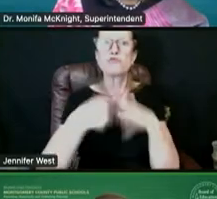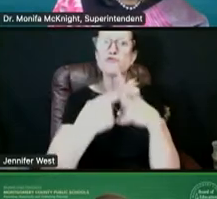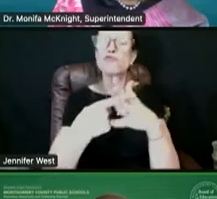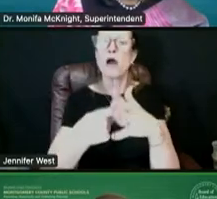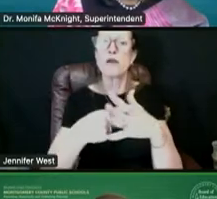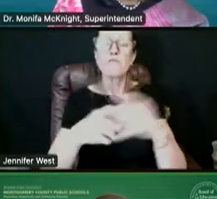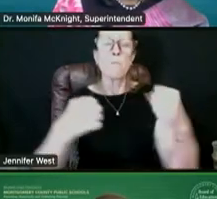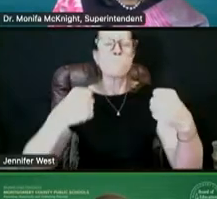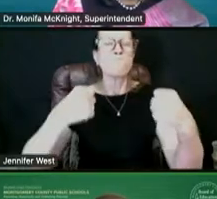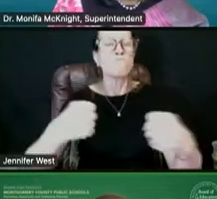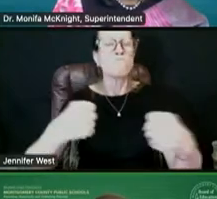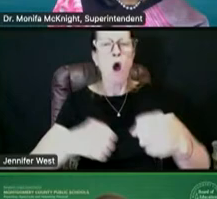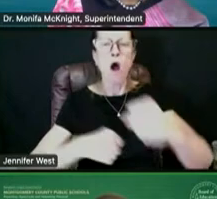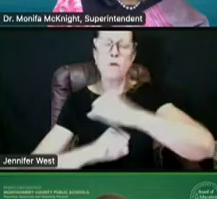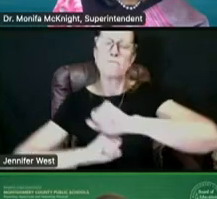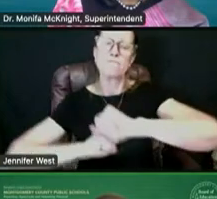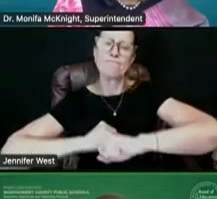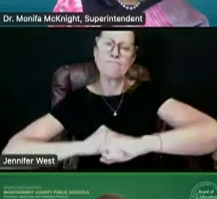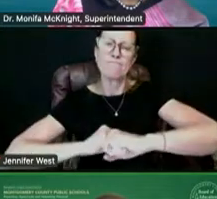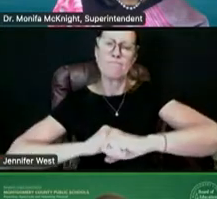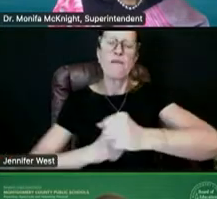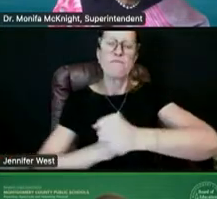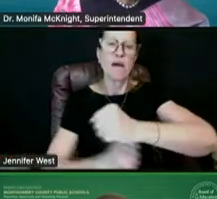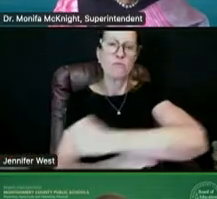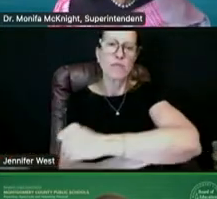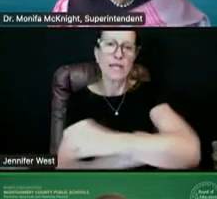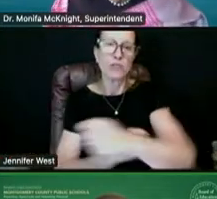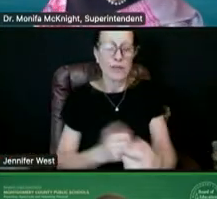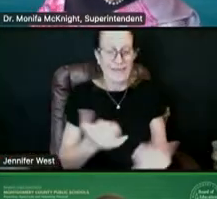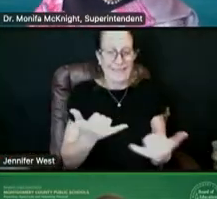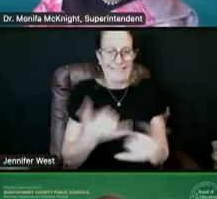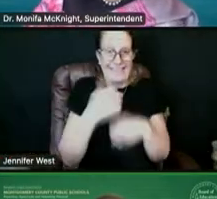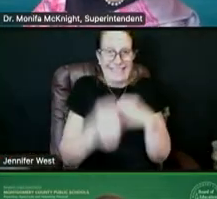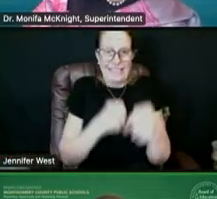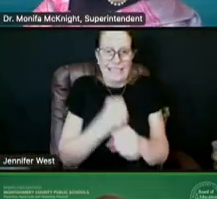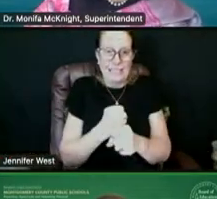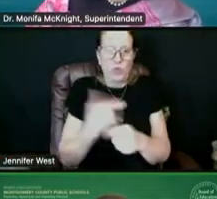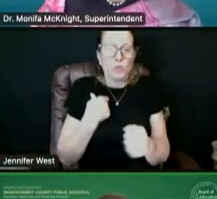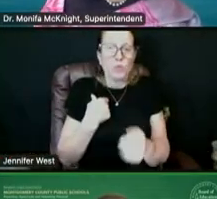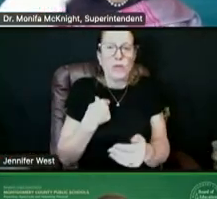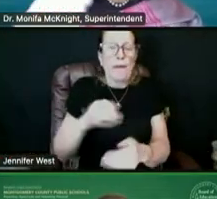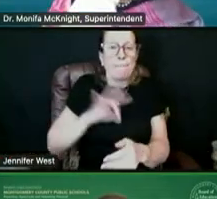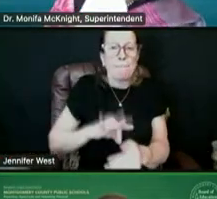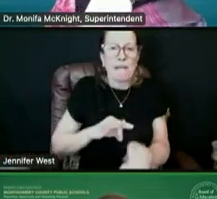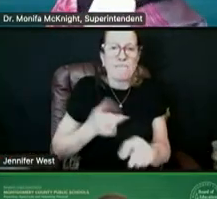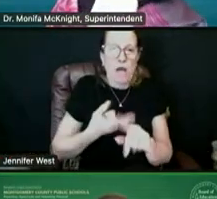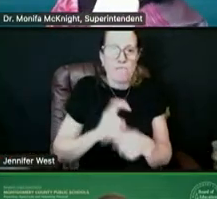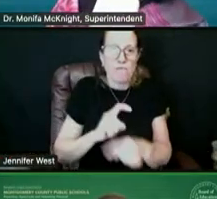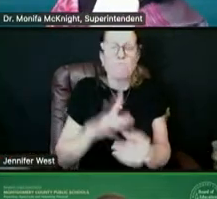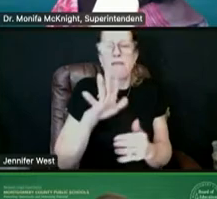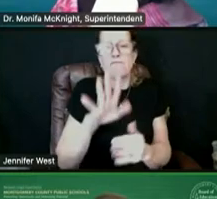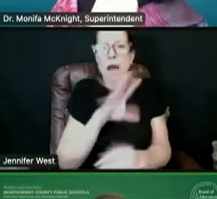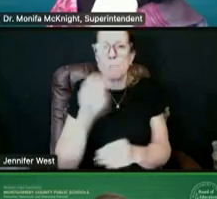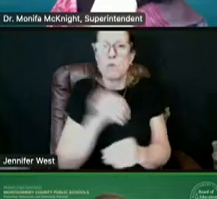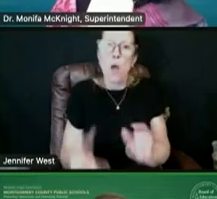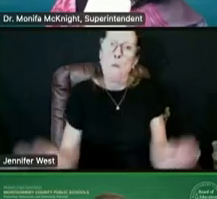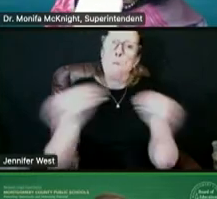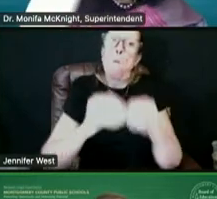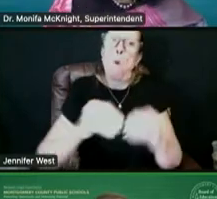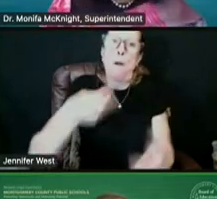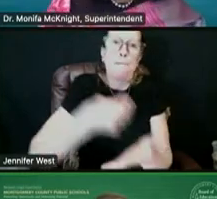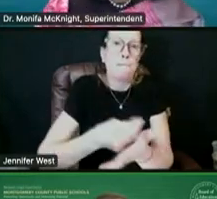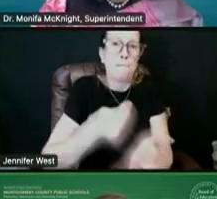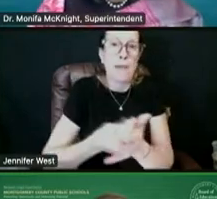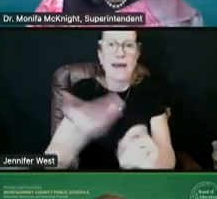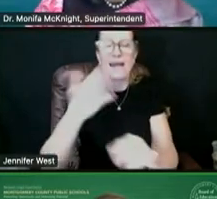foundation. In this current year, the school year we're in now, we're benefiting from about 5% more money than we received the